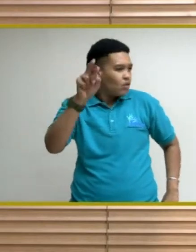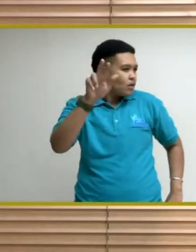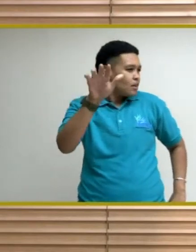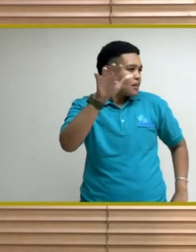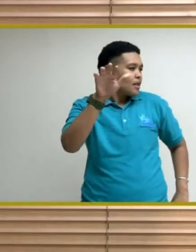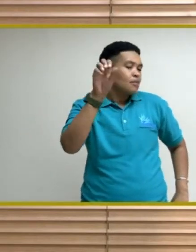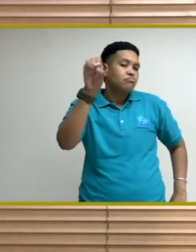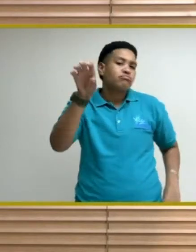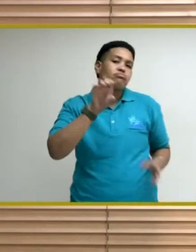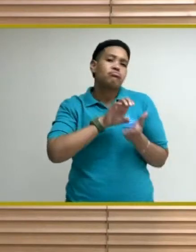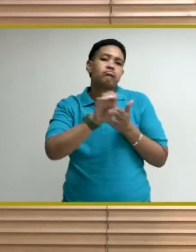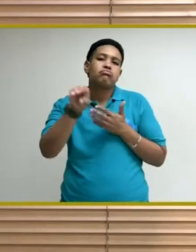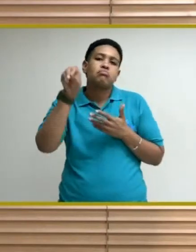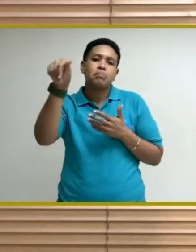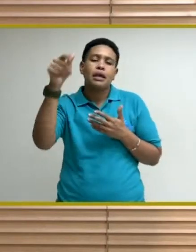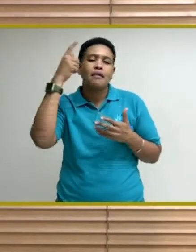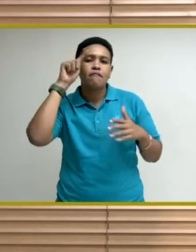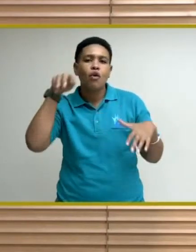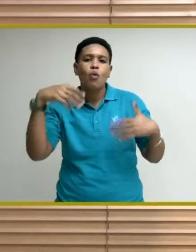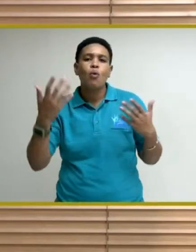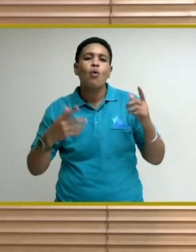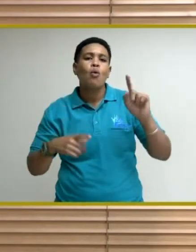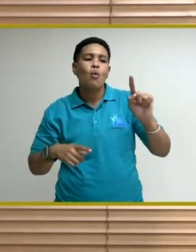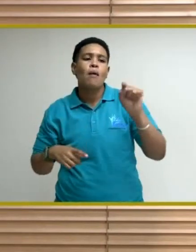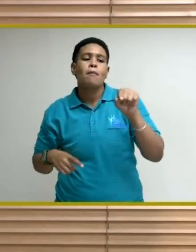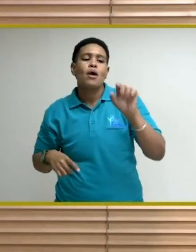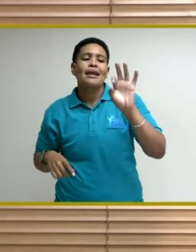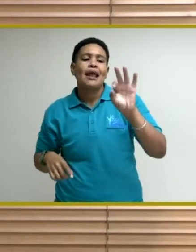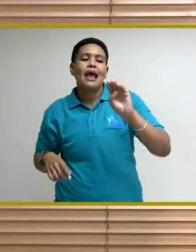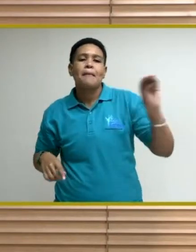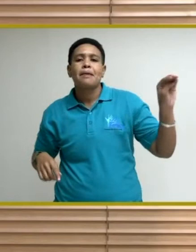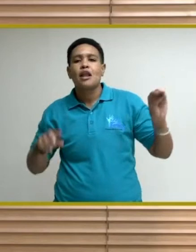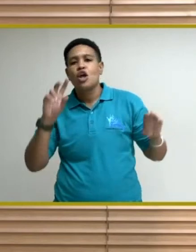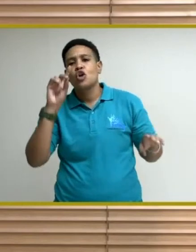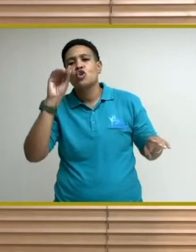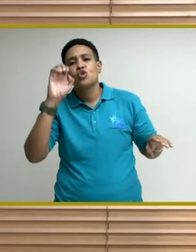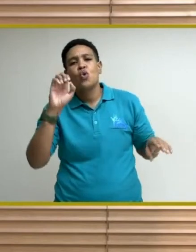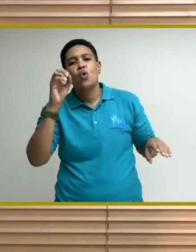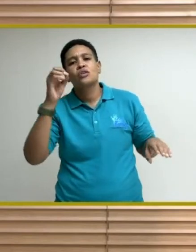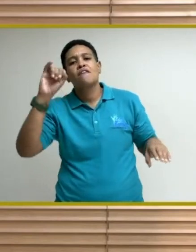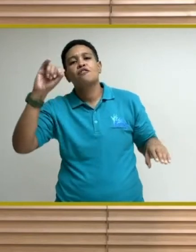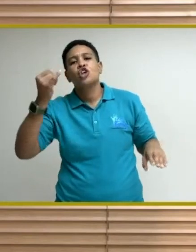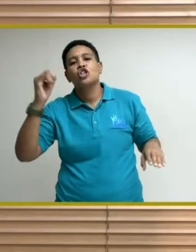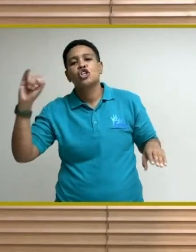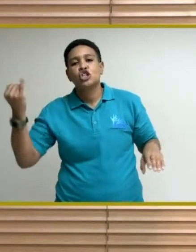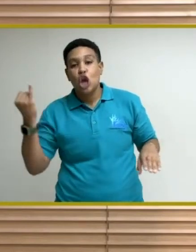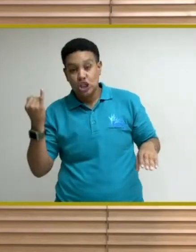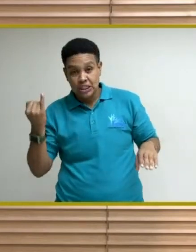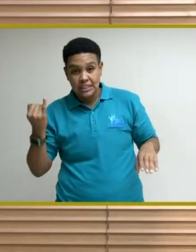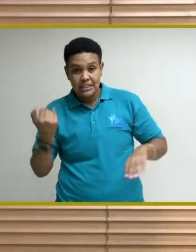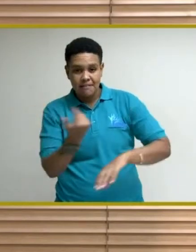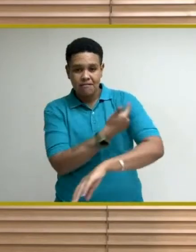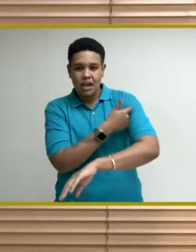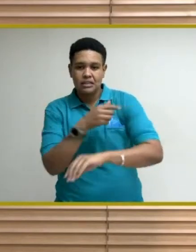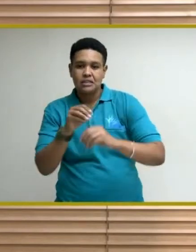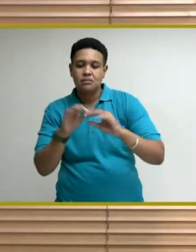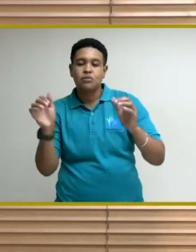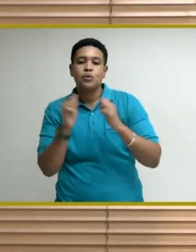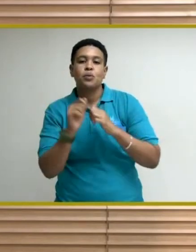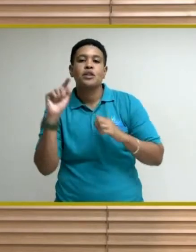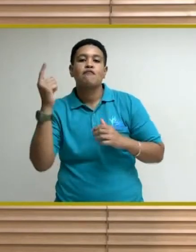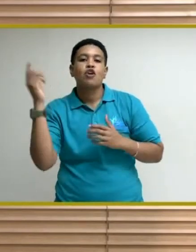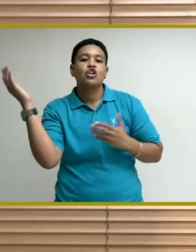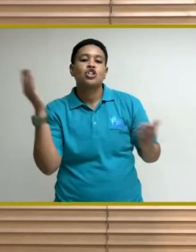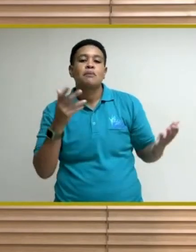thereabouts, for 1.9 million doses of Johnson & Johnson vaccines, with the first